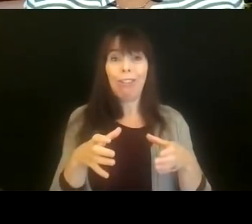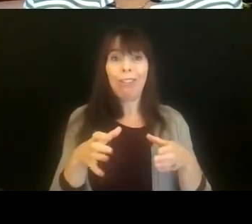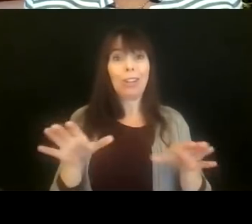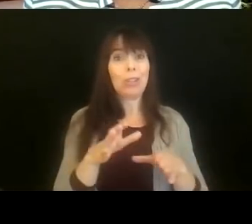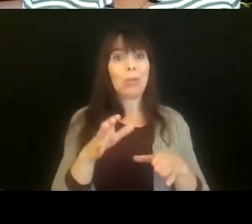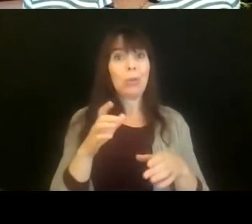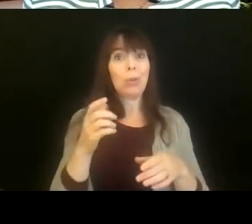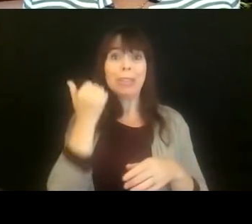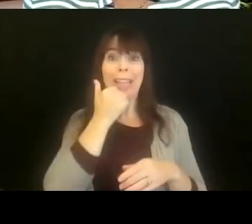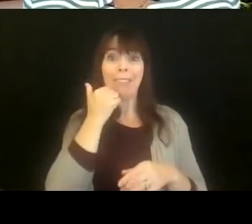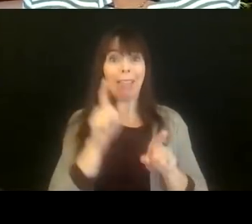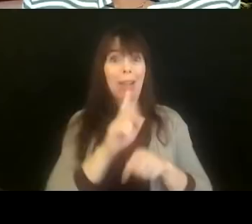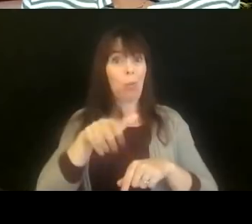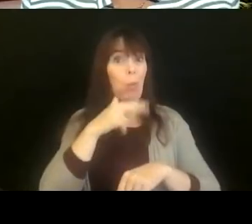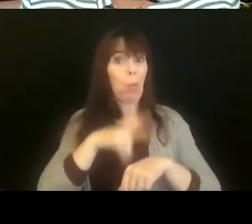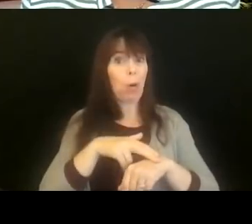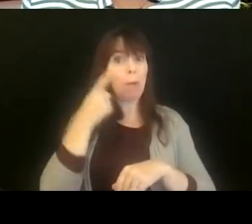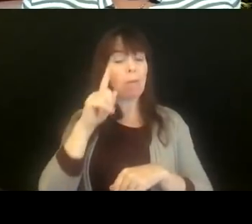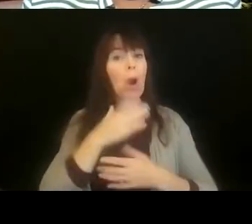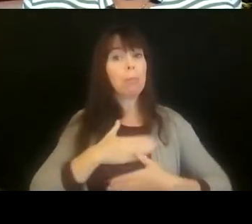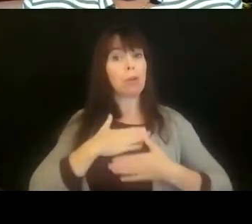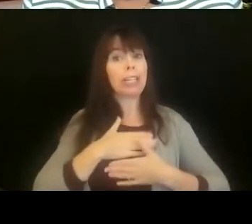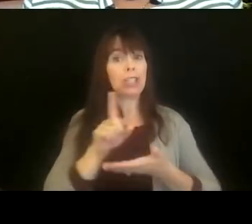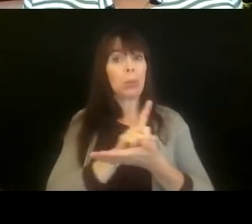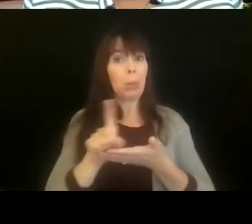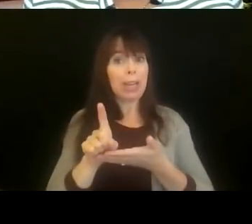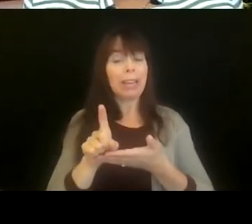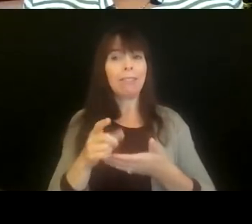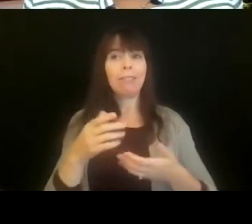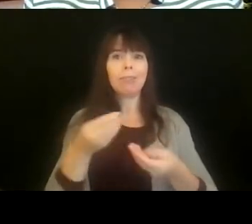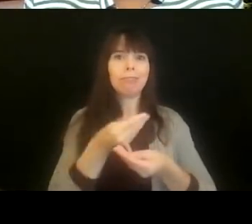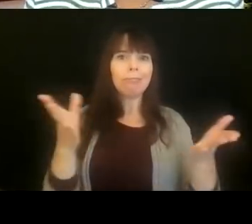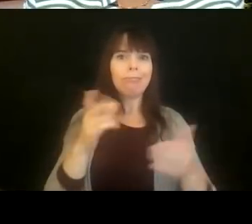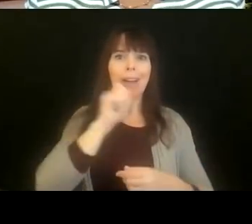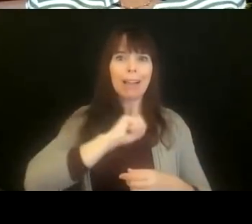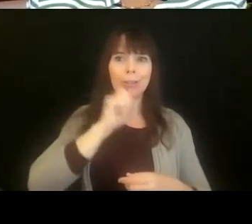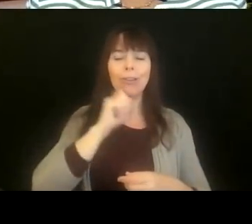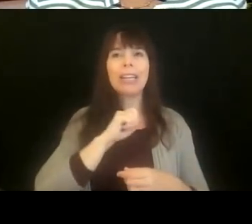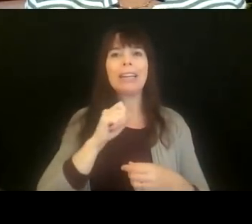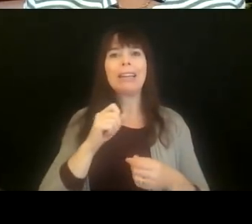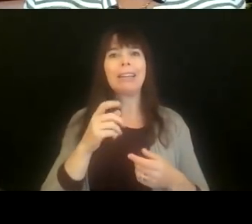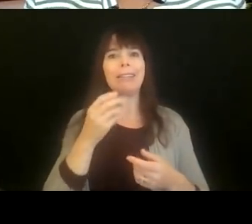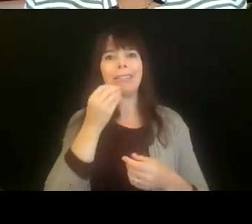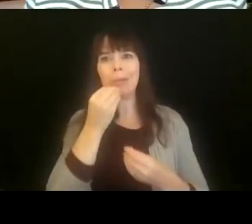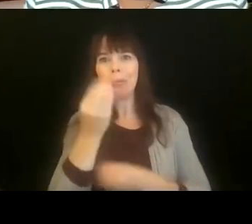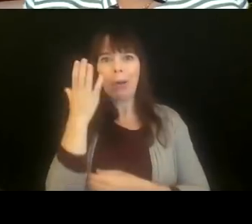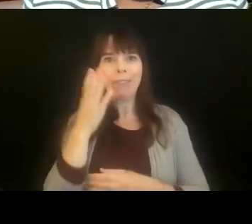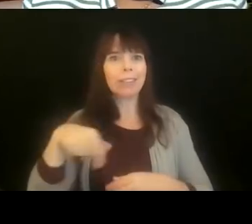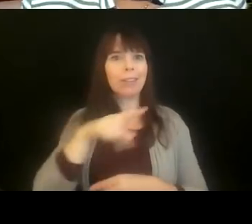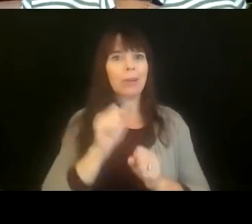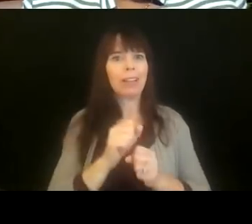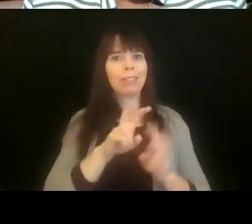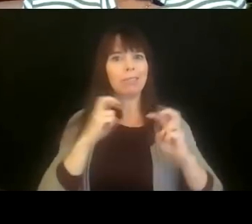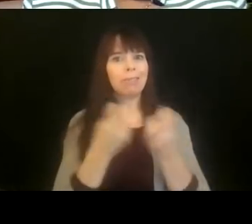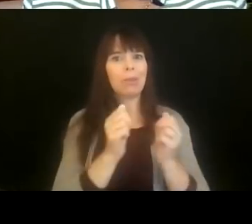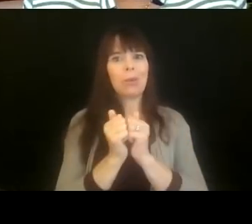we normally do for Appreciation Week and have ice cream socials and have breakfasts together, we